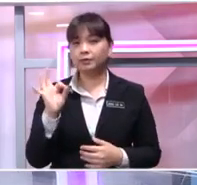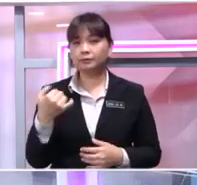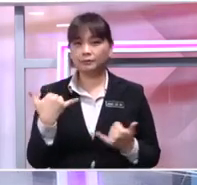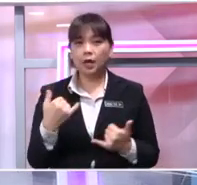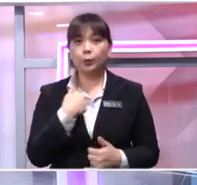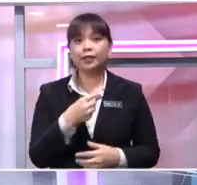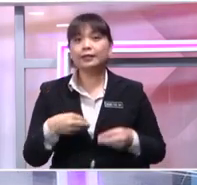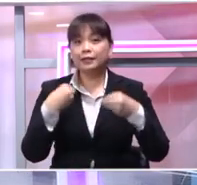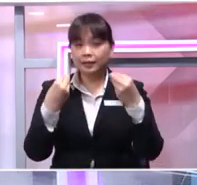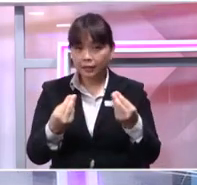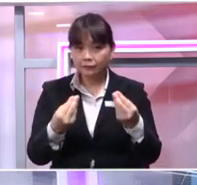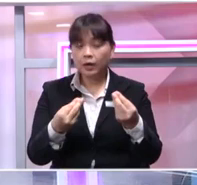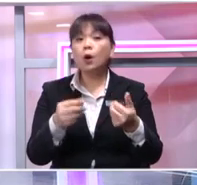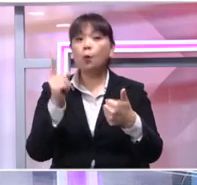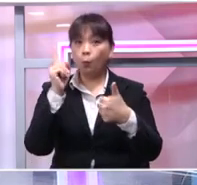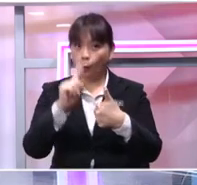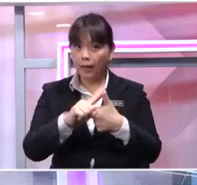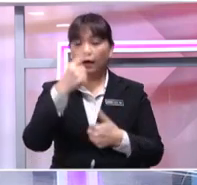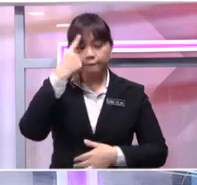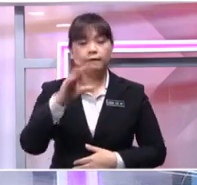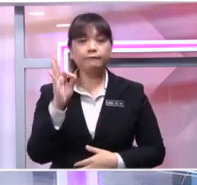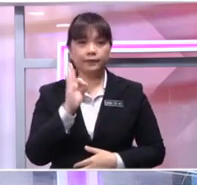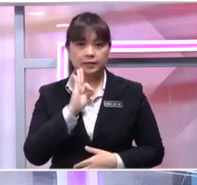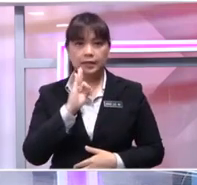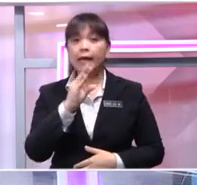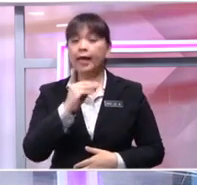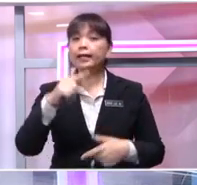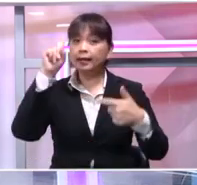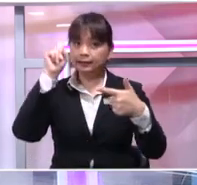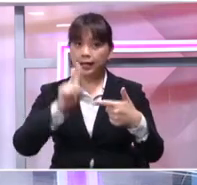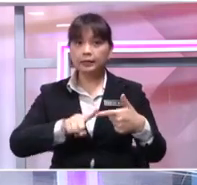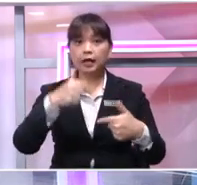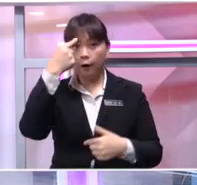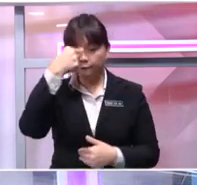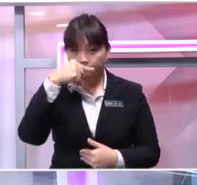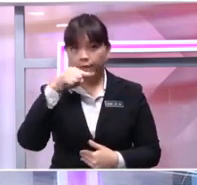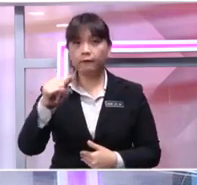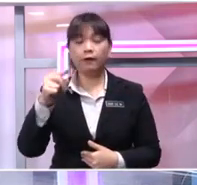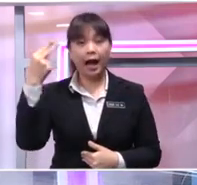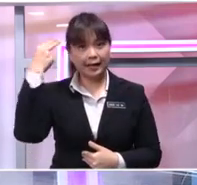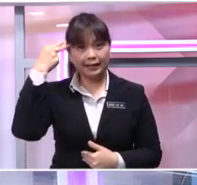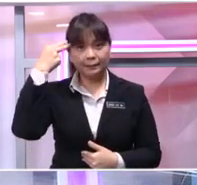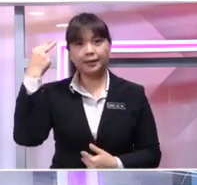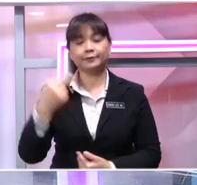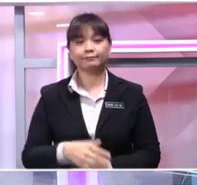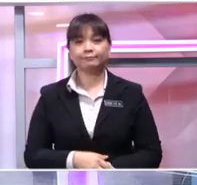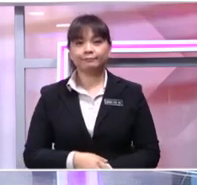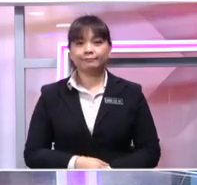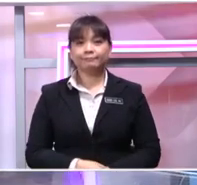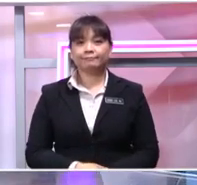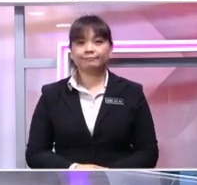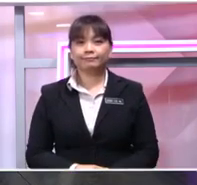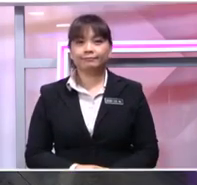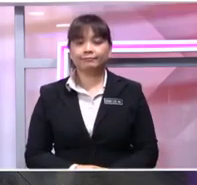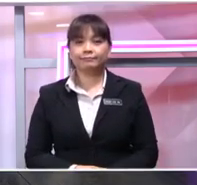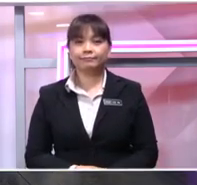one for Fazrina. Fazrina, okay. And one for Hakimi. Okay.